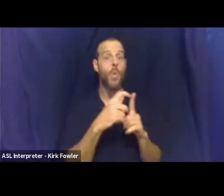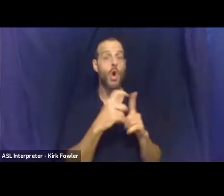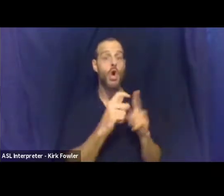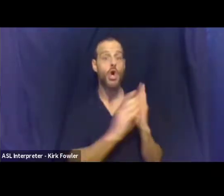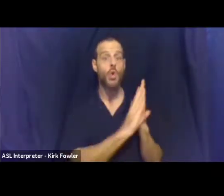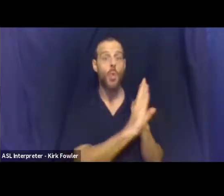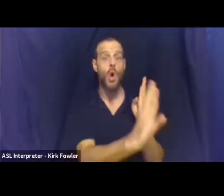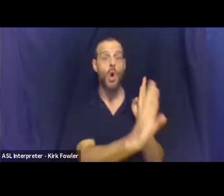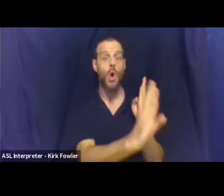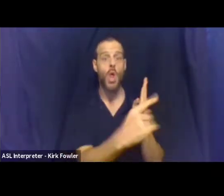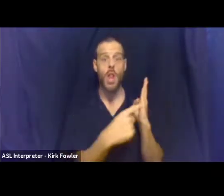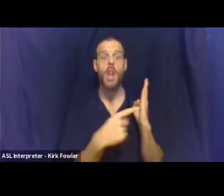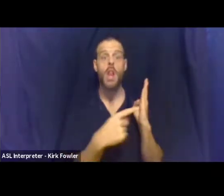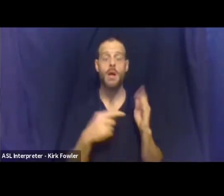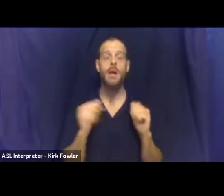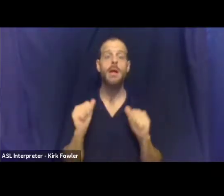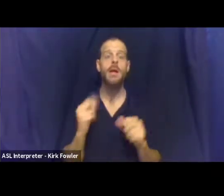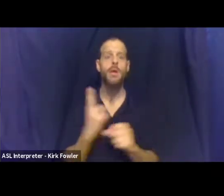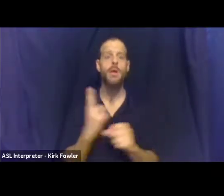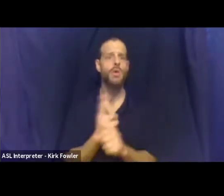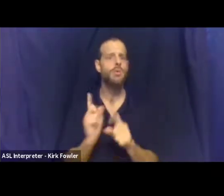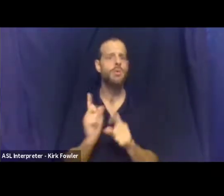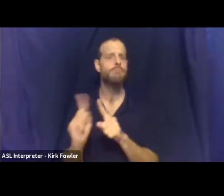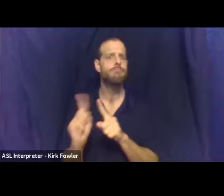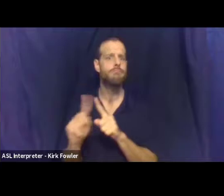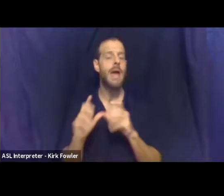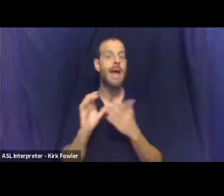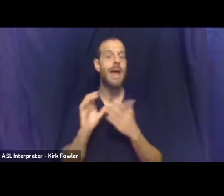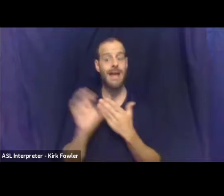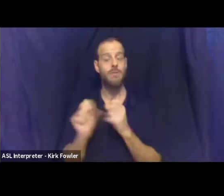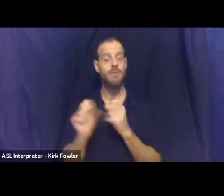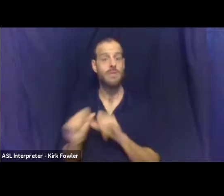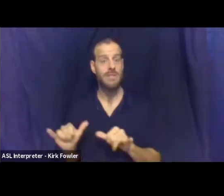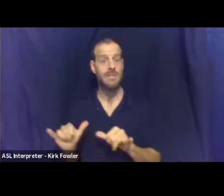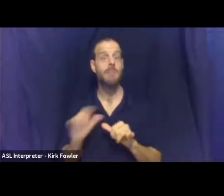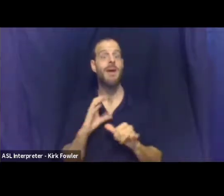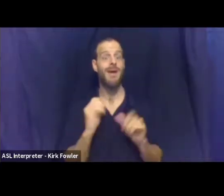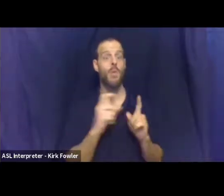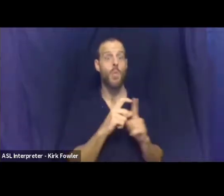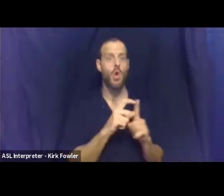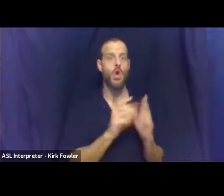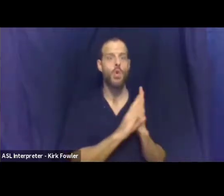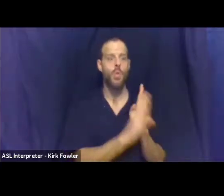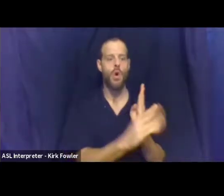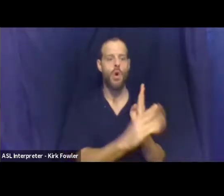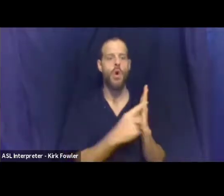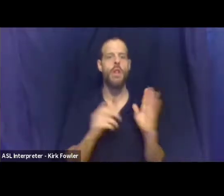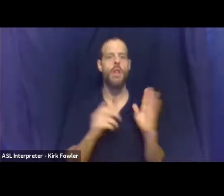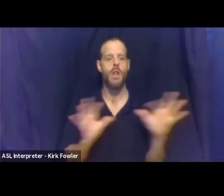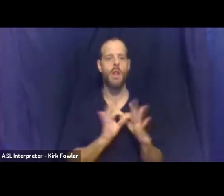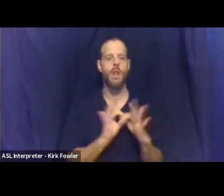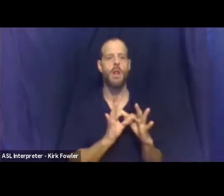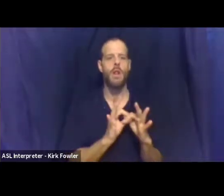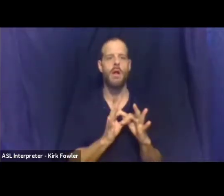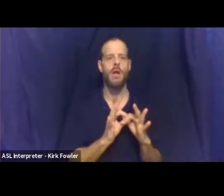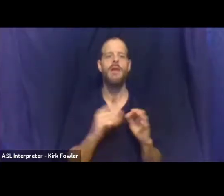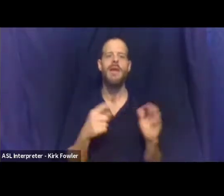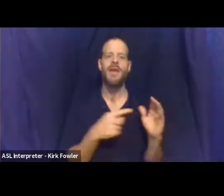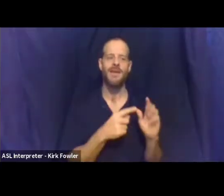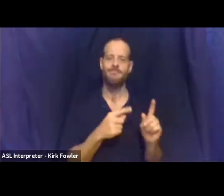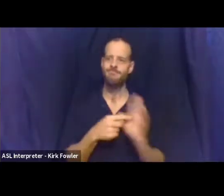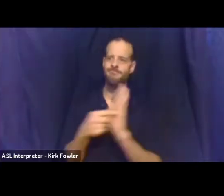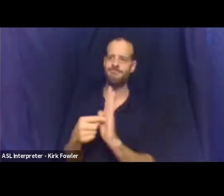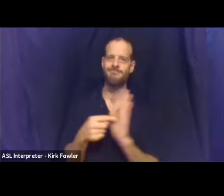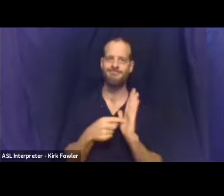multiples of things. Um, you may have your calendar system and you may have a whole word wall of all of the things that are on there that they can go to, to bring it to you.